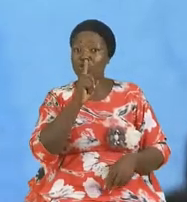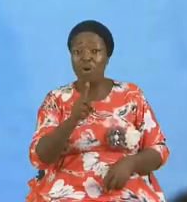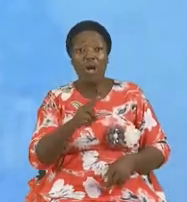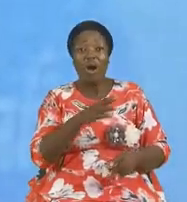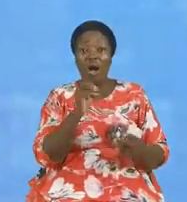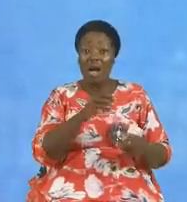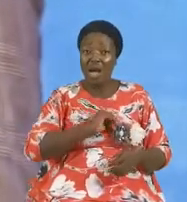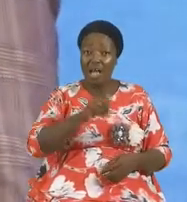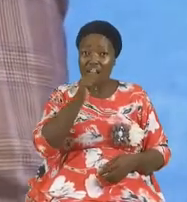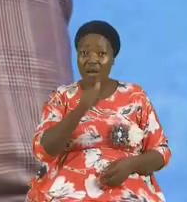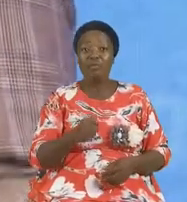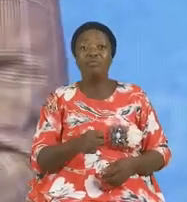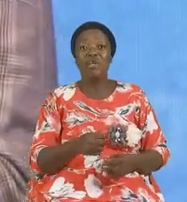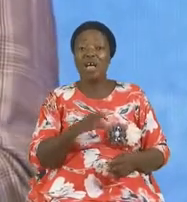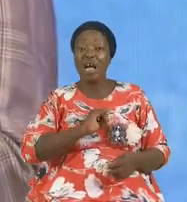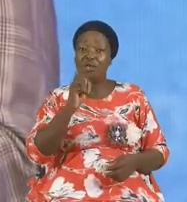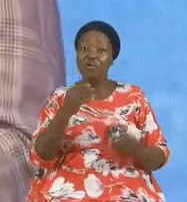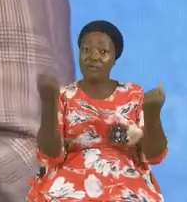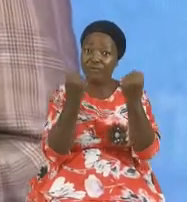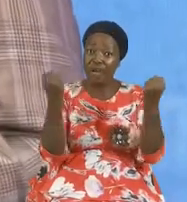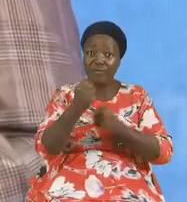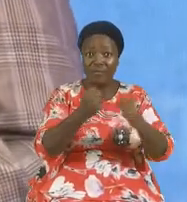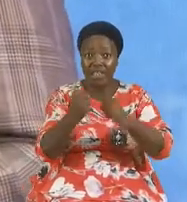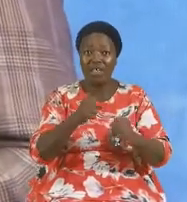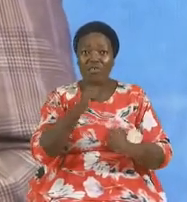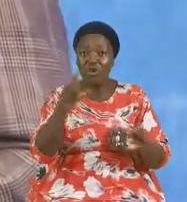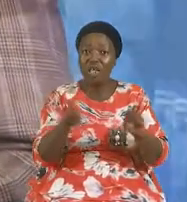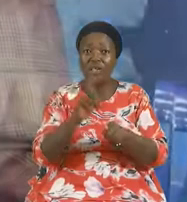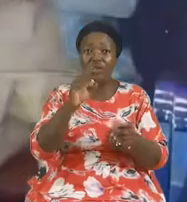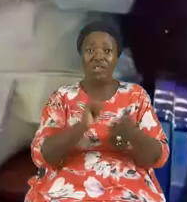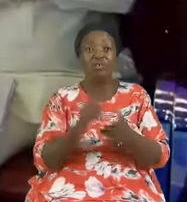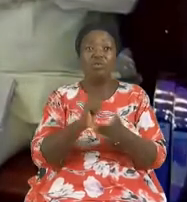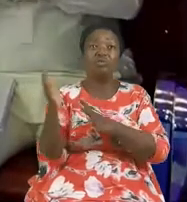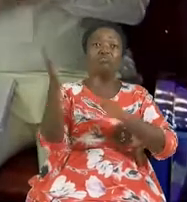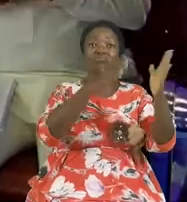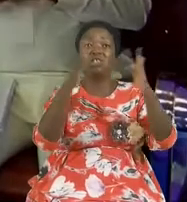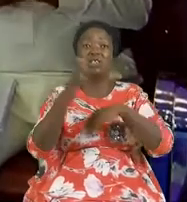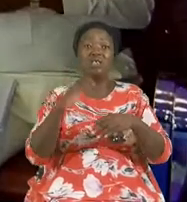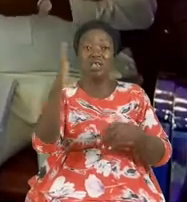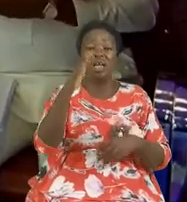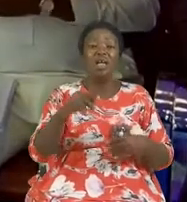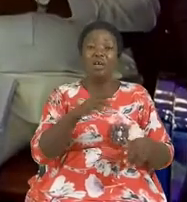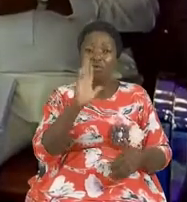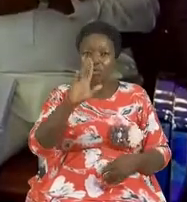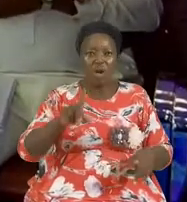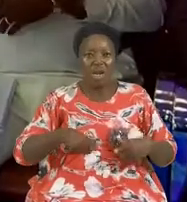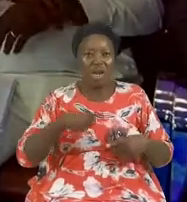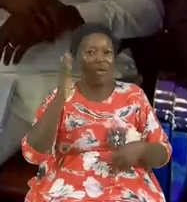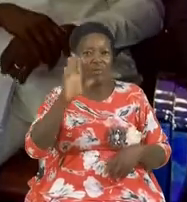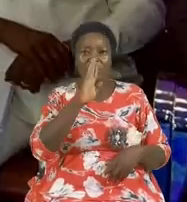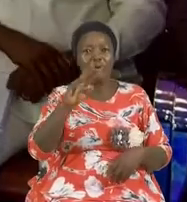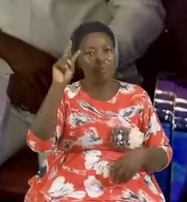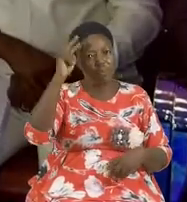run, not as uncertainly, and so fight, not as one that beateth